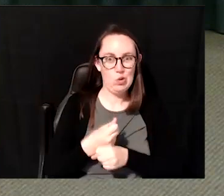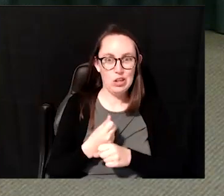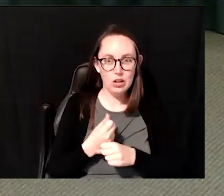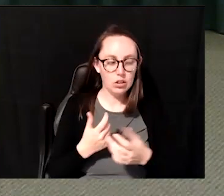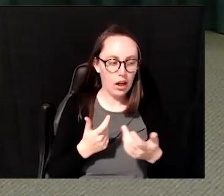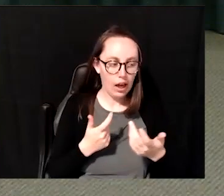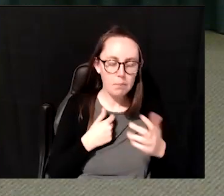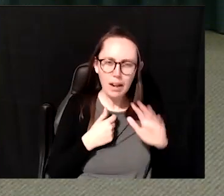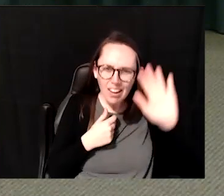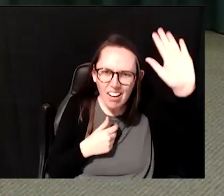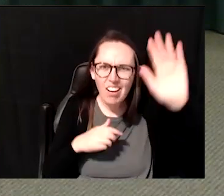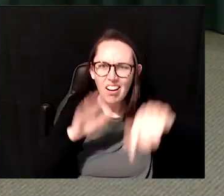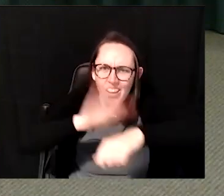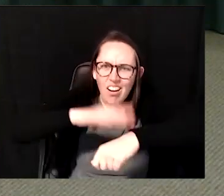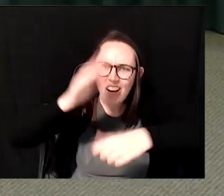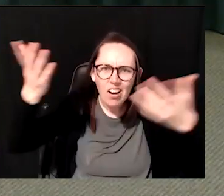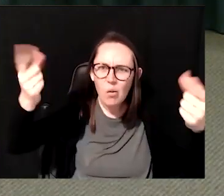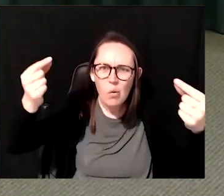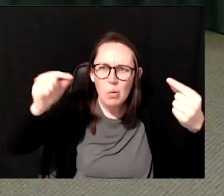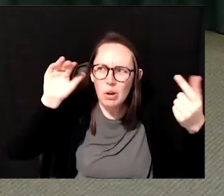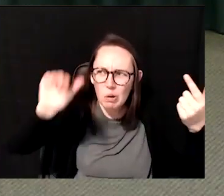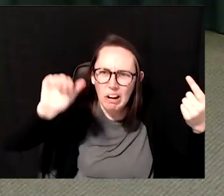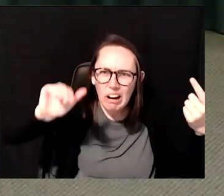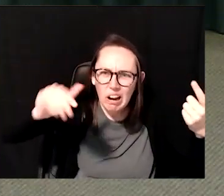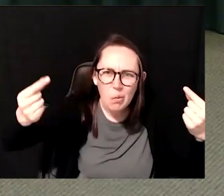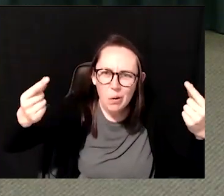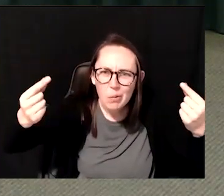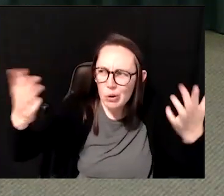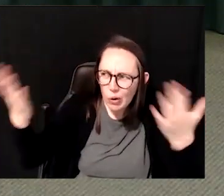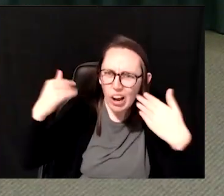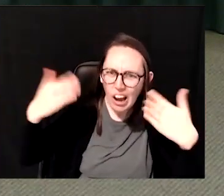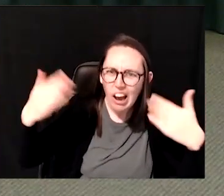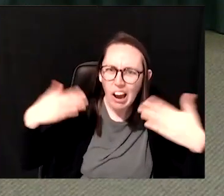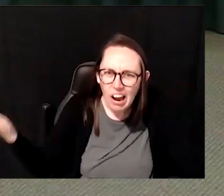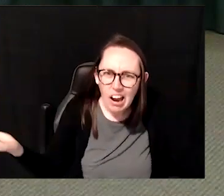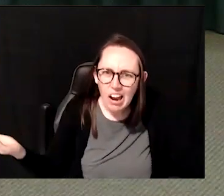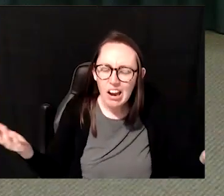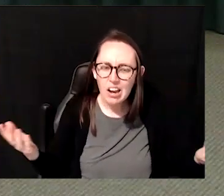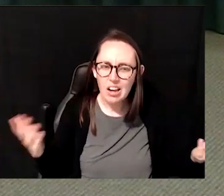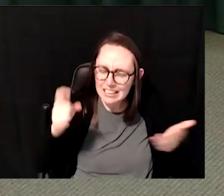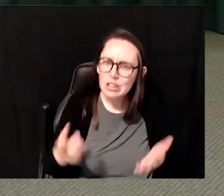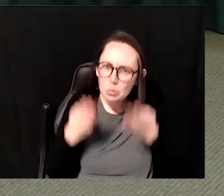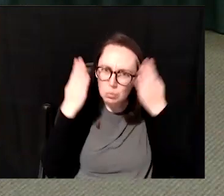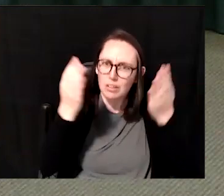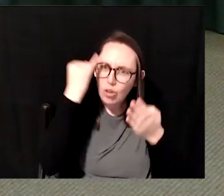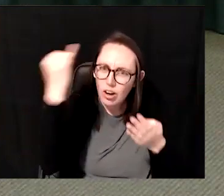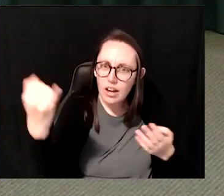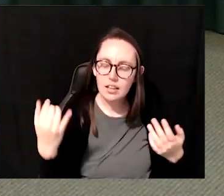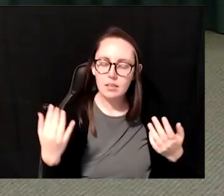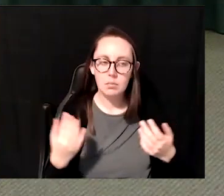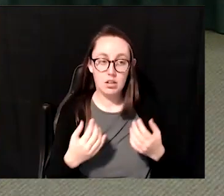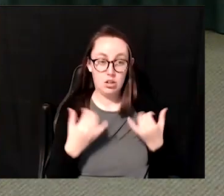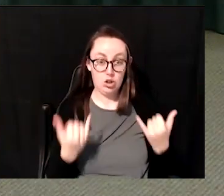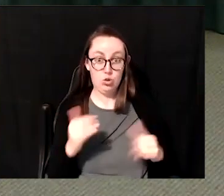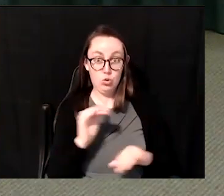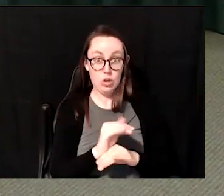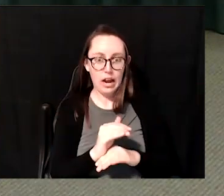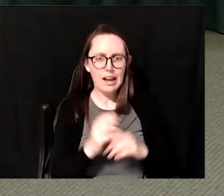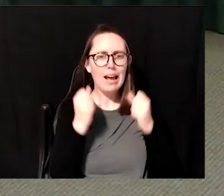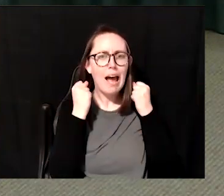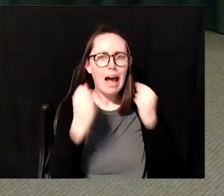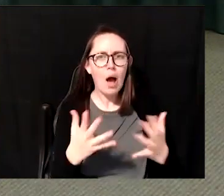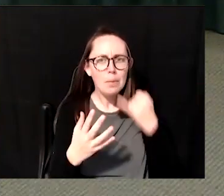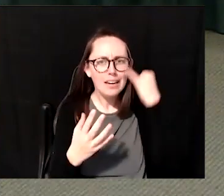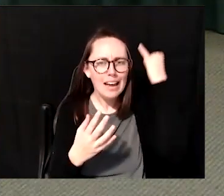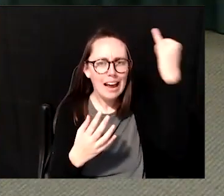on here this should have been brought forward but how many ideas have actually been put forward here tonight only zero the